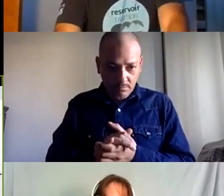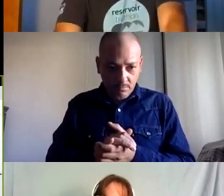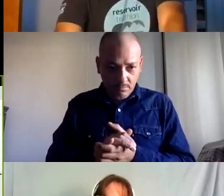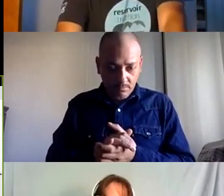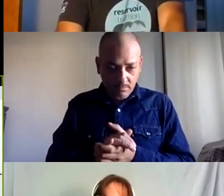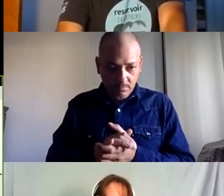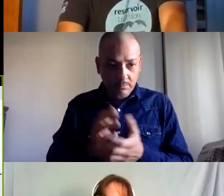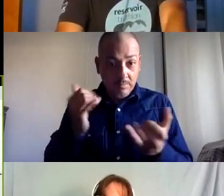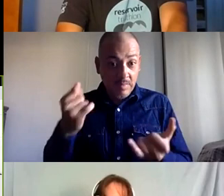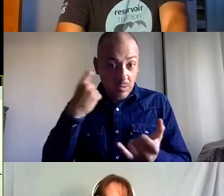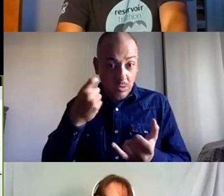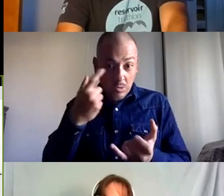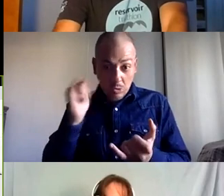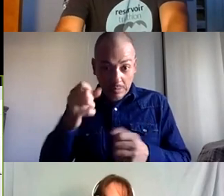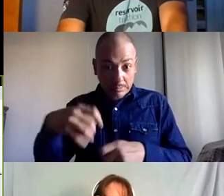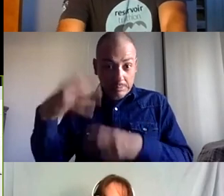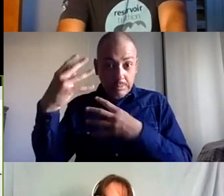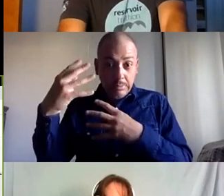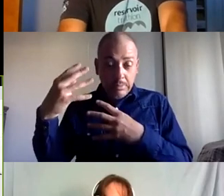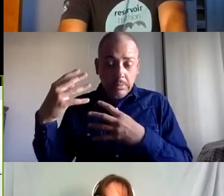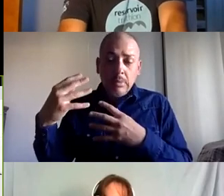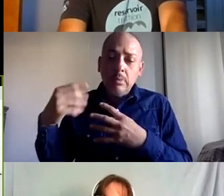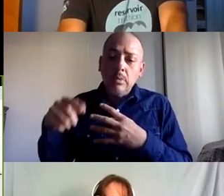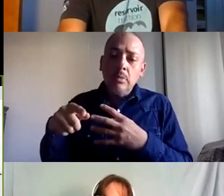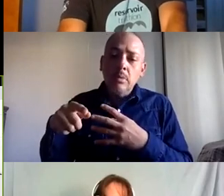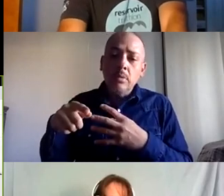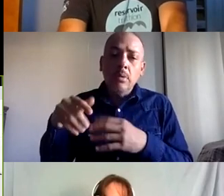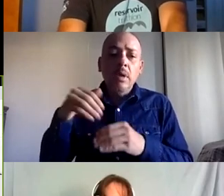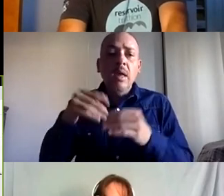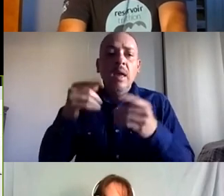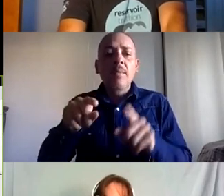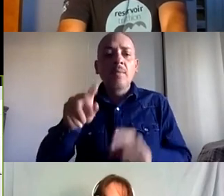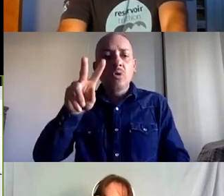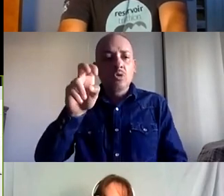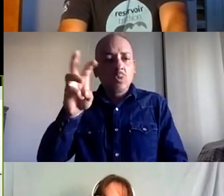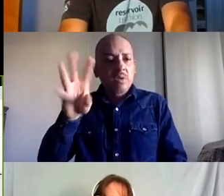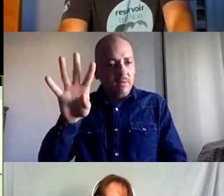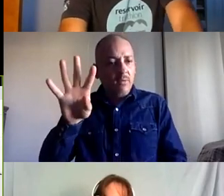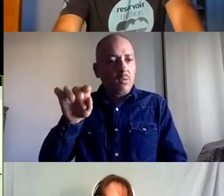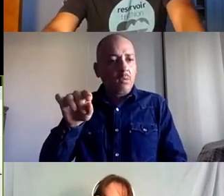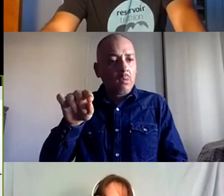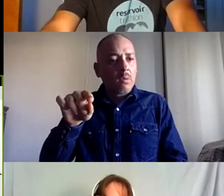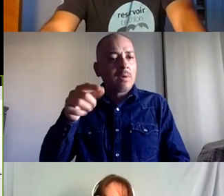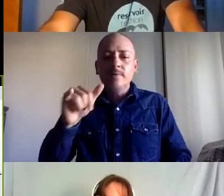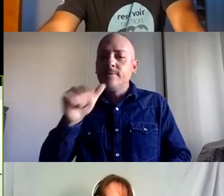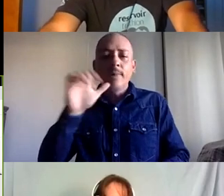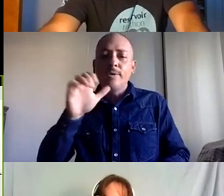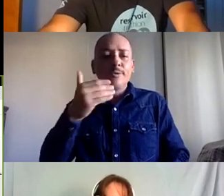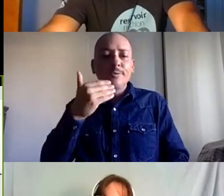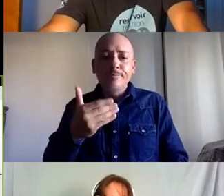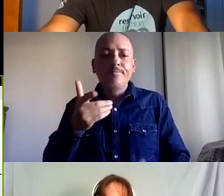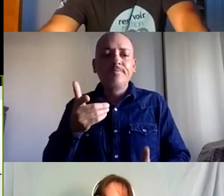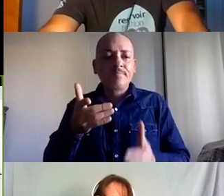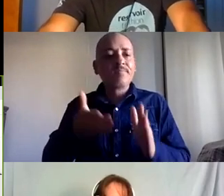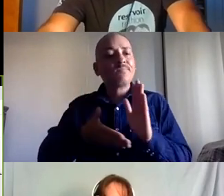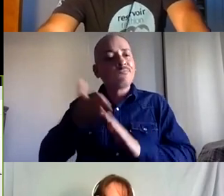So yeah, it's at episode 264, and it's still not doing so hot. So this is a running